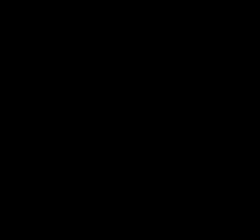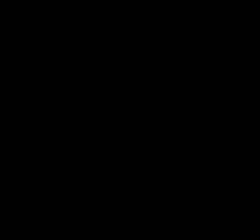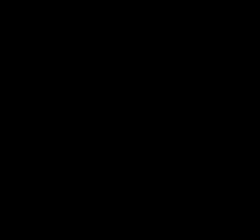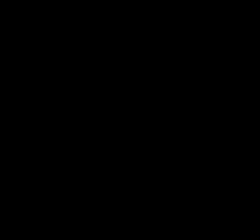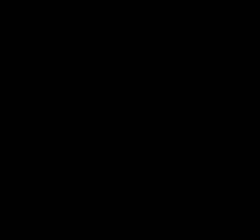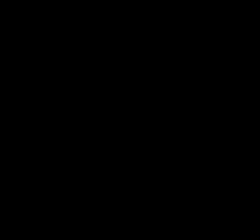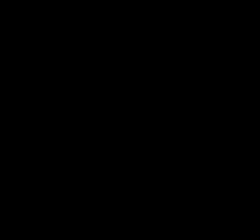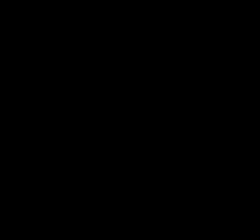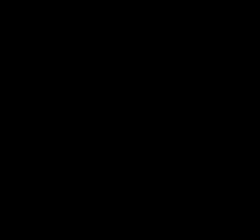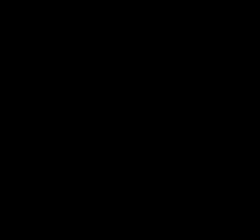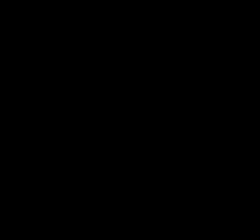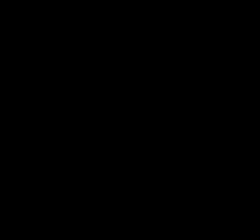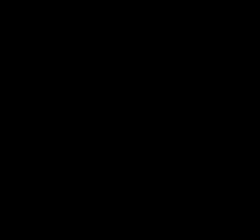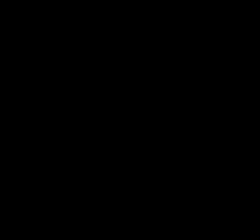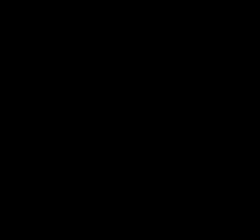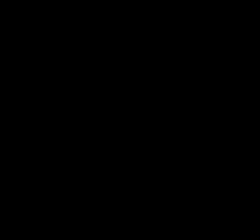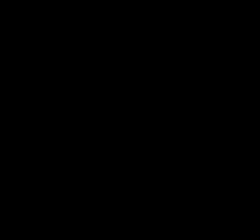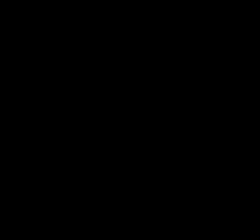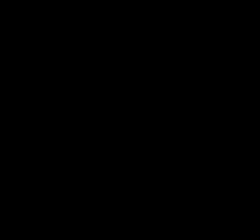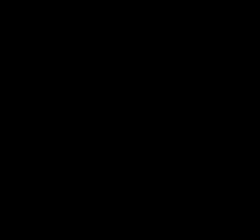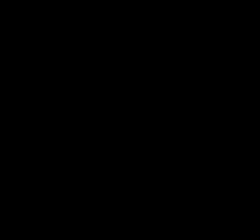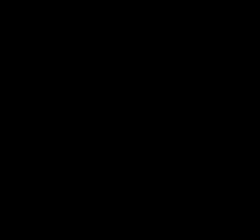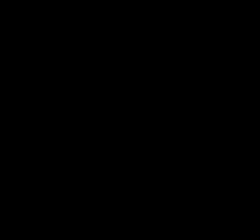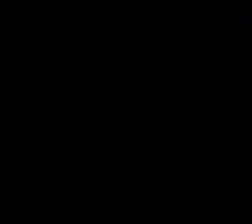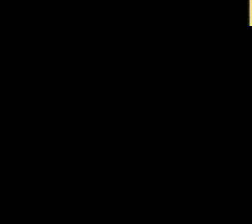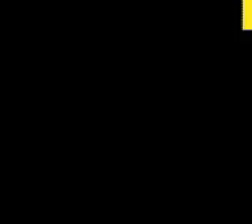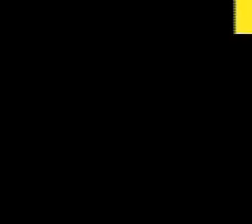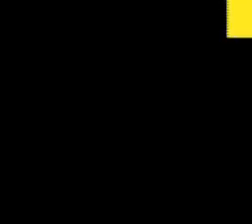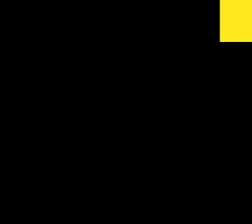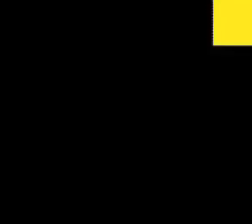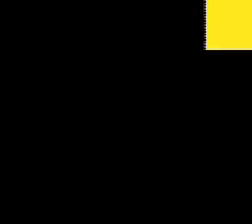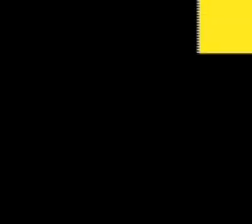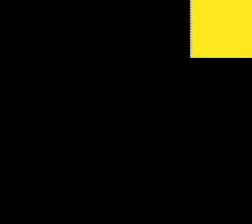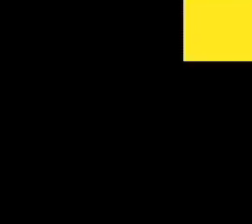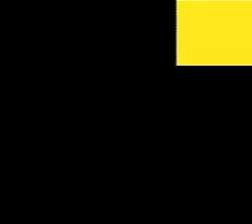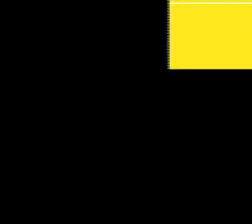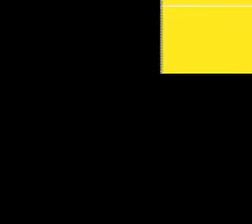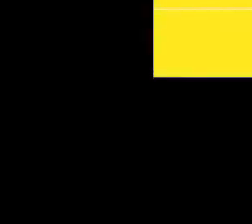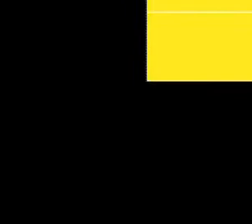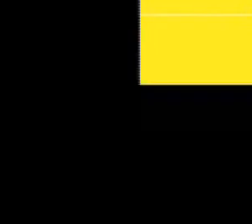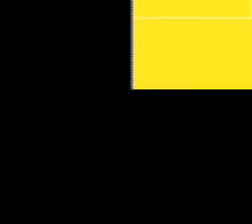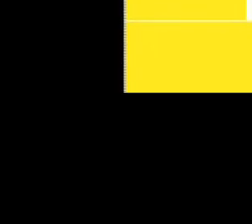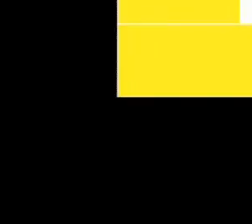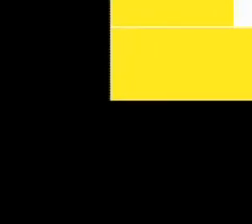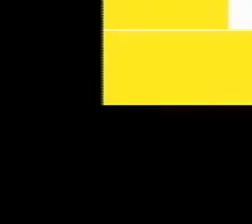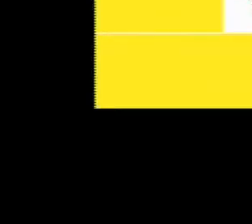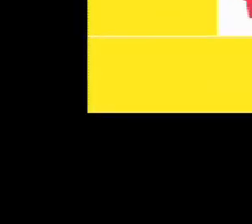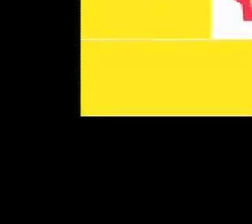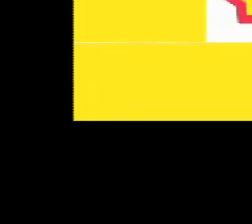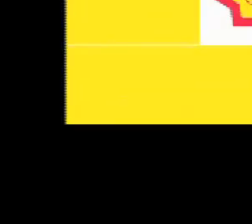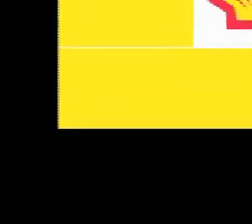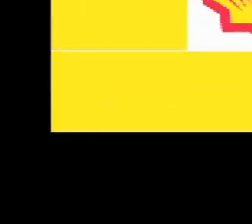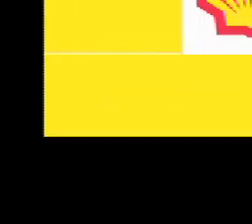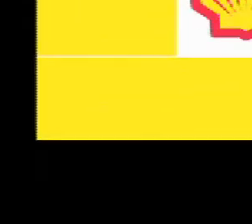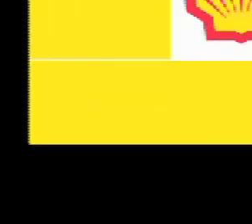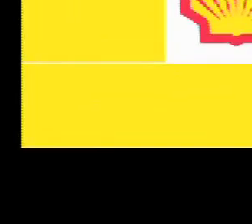This segment of the news is brought to you by Shell Quality Fuels.